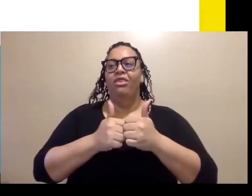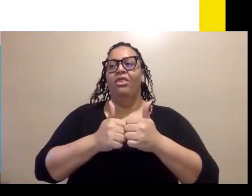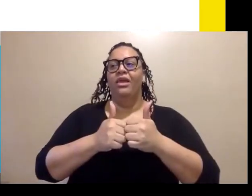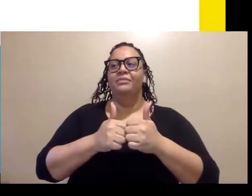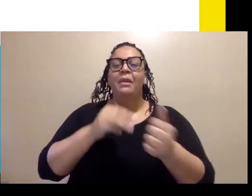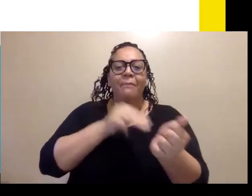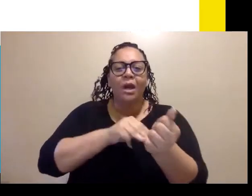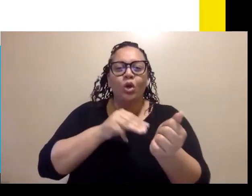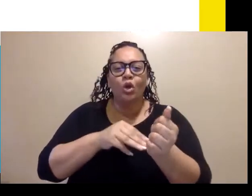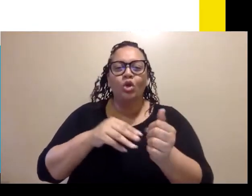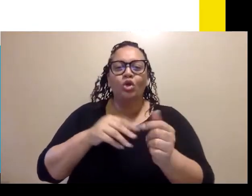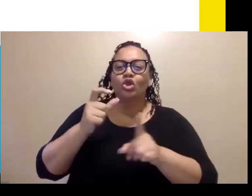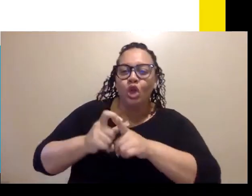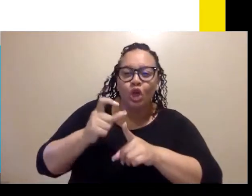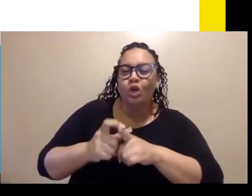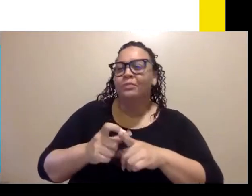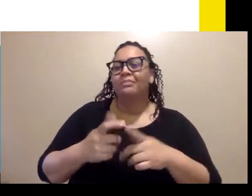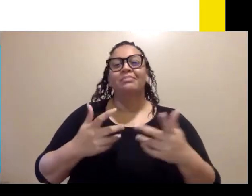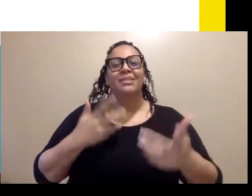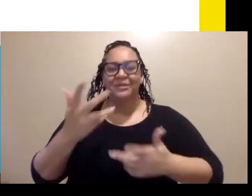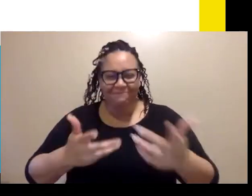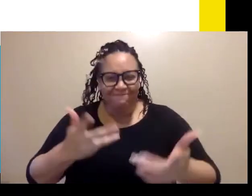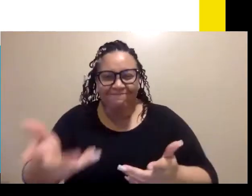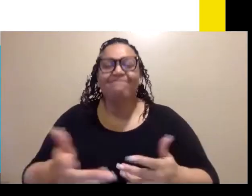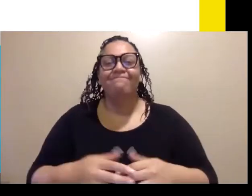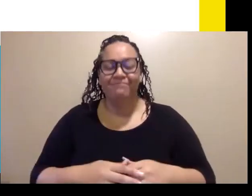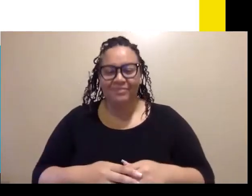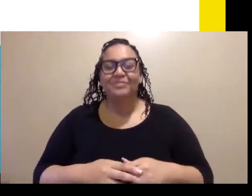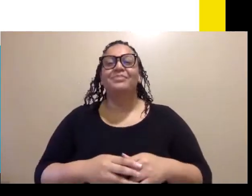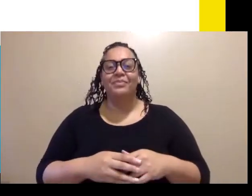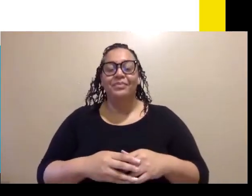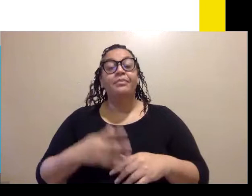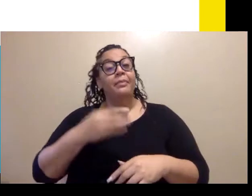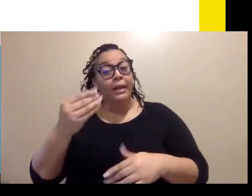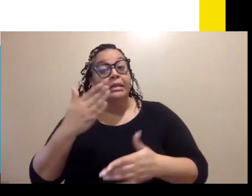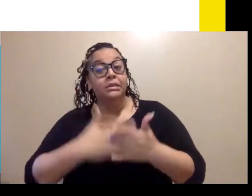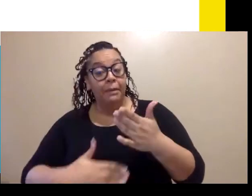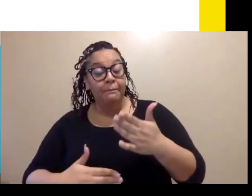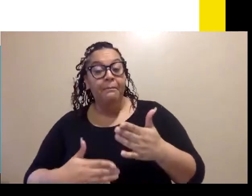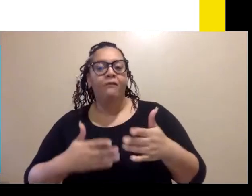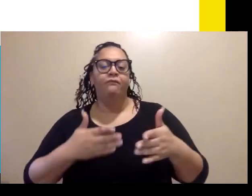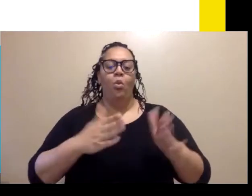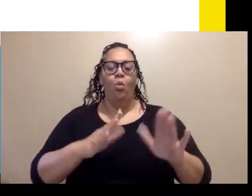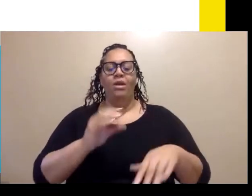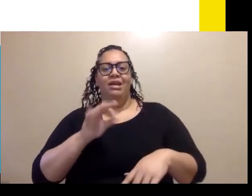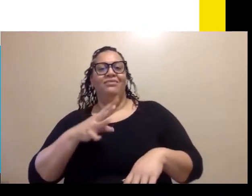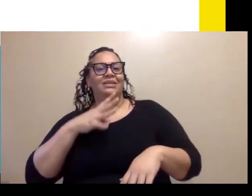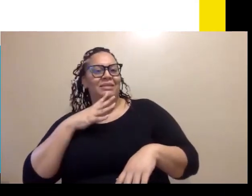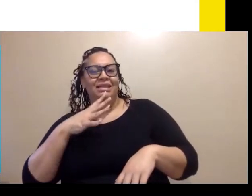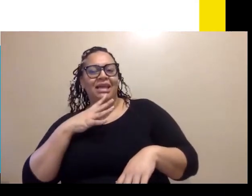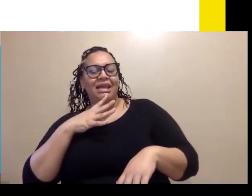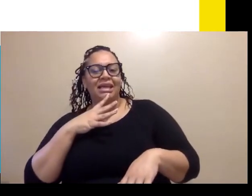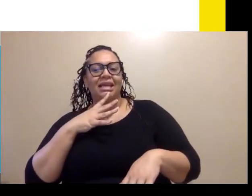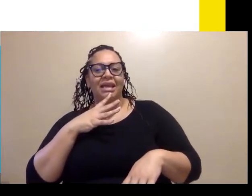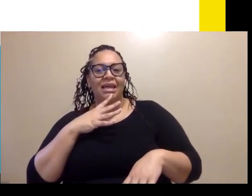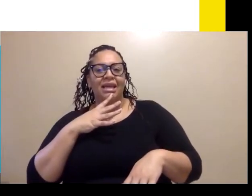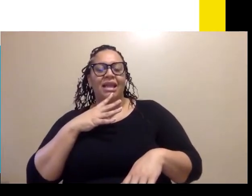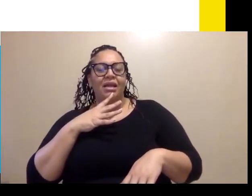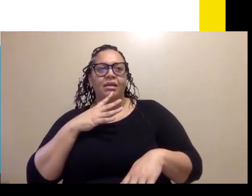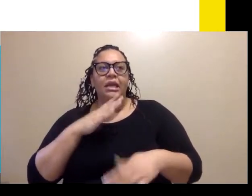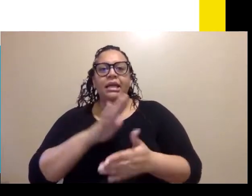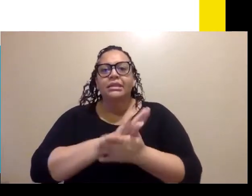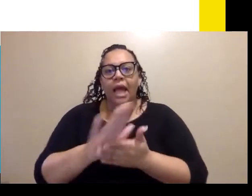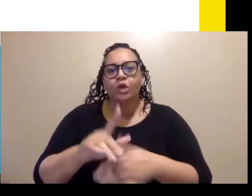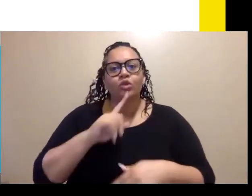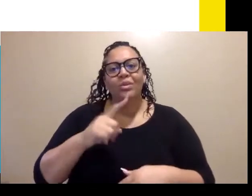right? Terms and some of the way of speaking that it's so nice to be able to just show